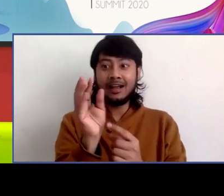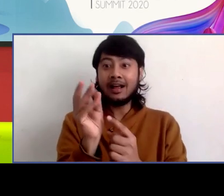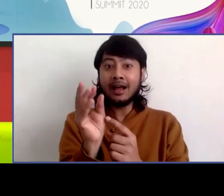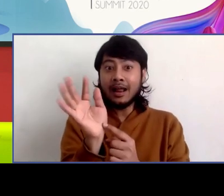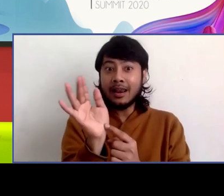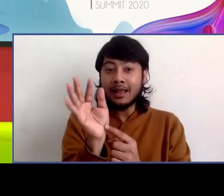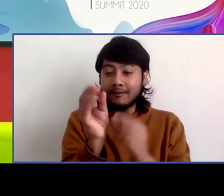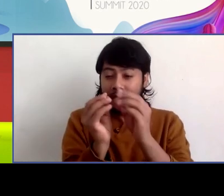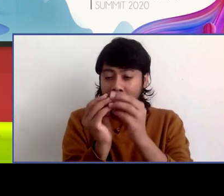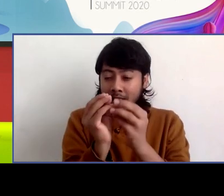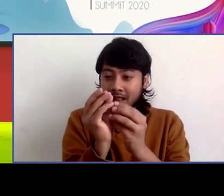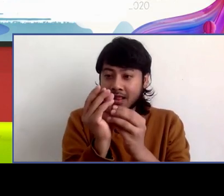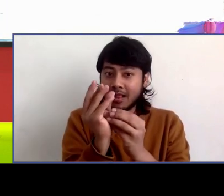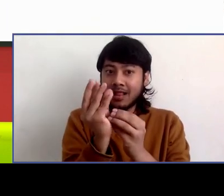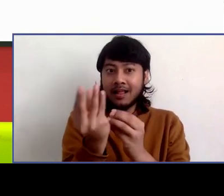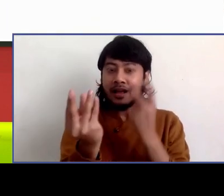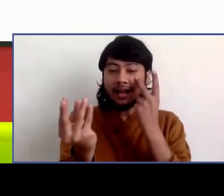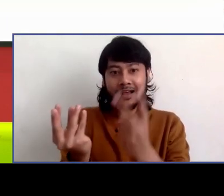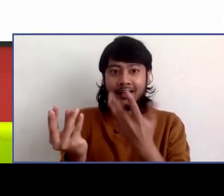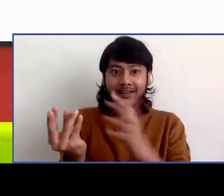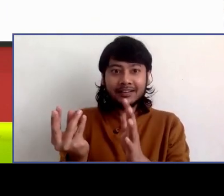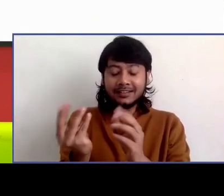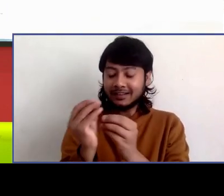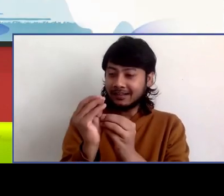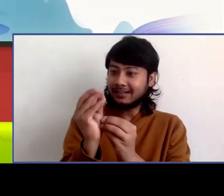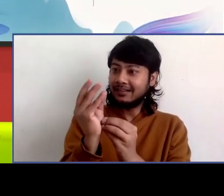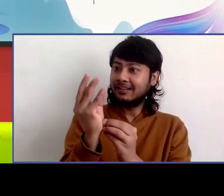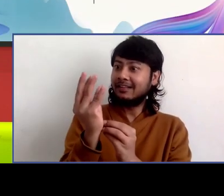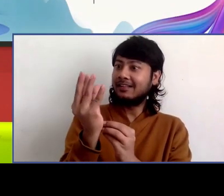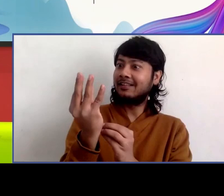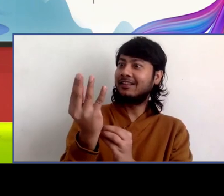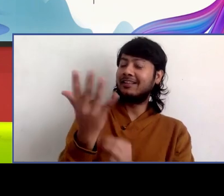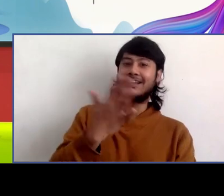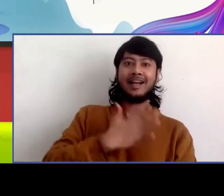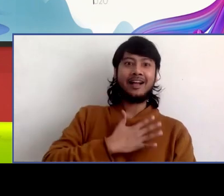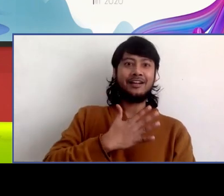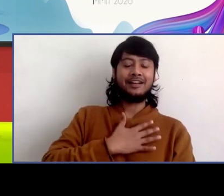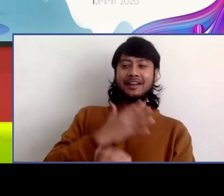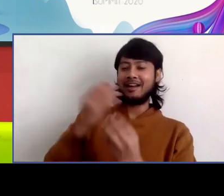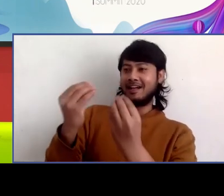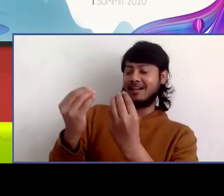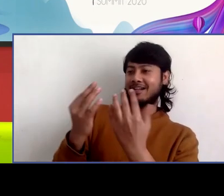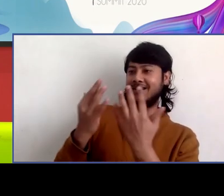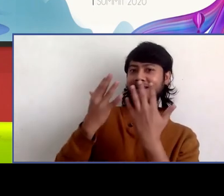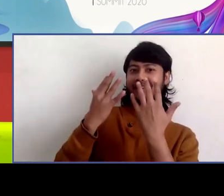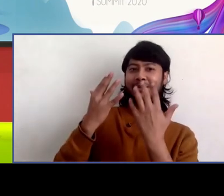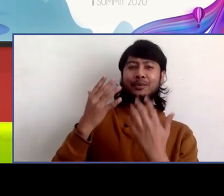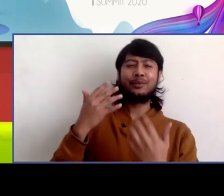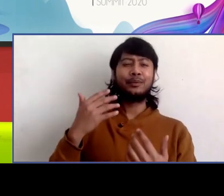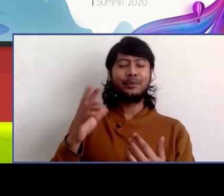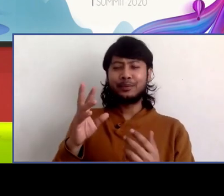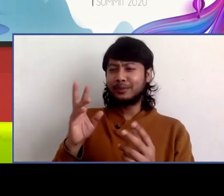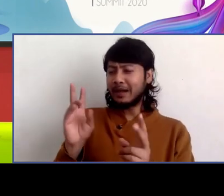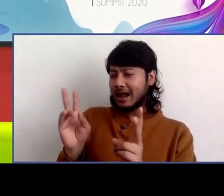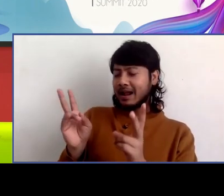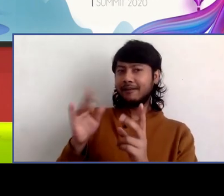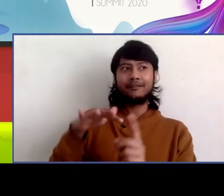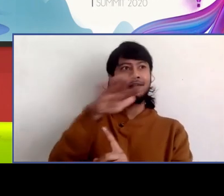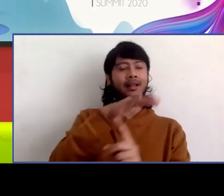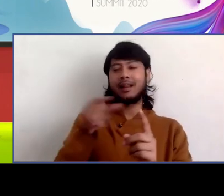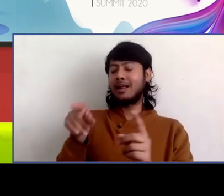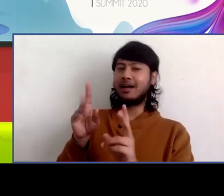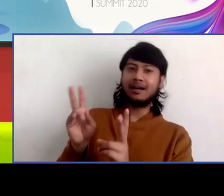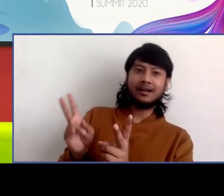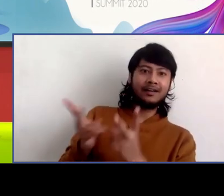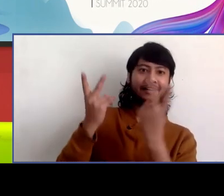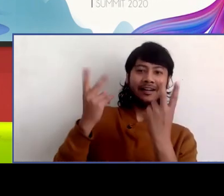the leaves give out? So bright and so distinct. And you feel like